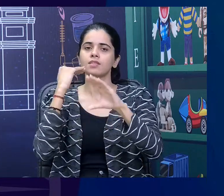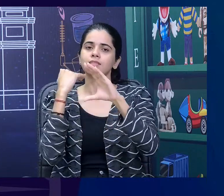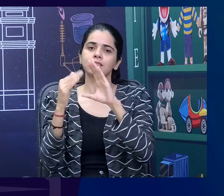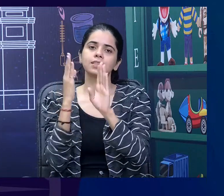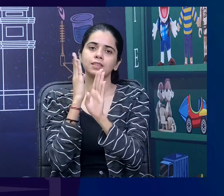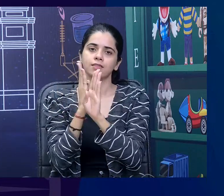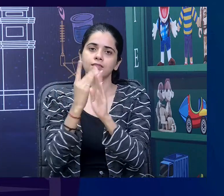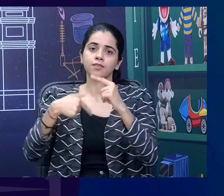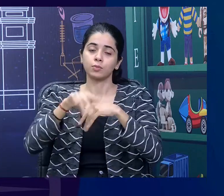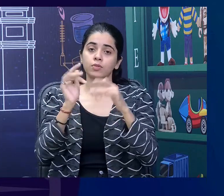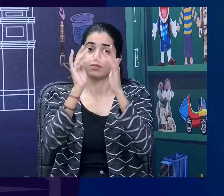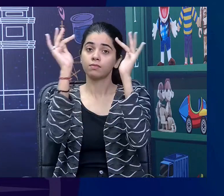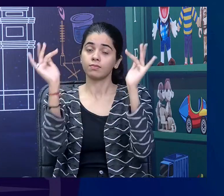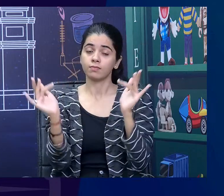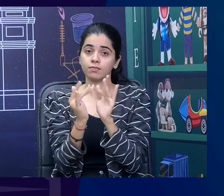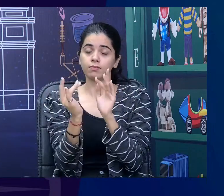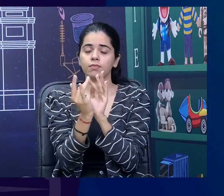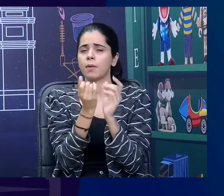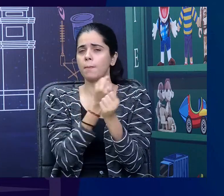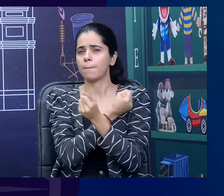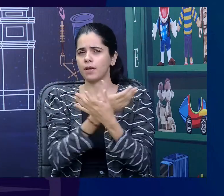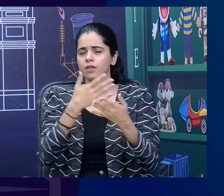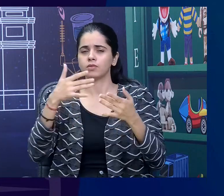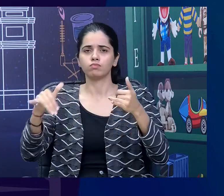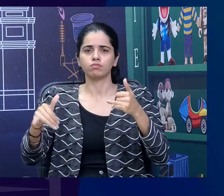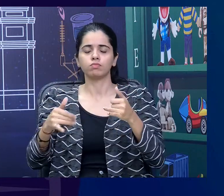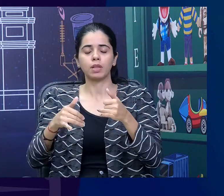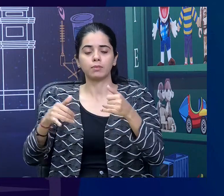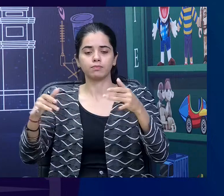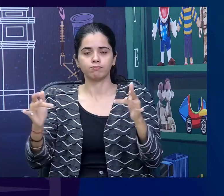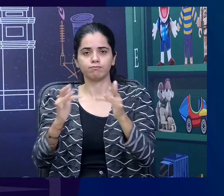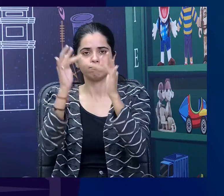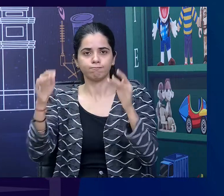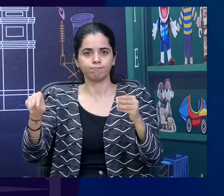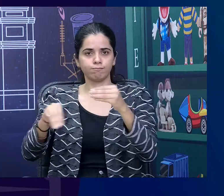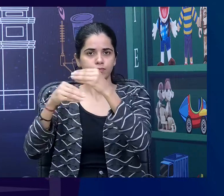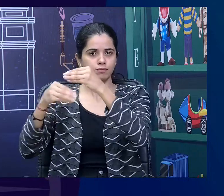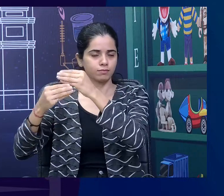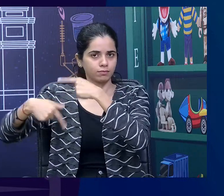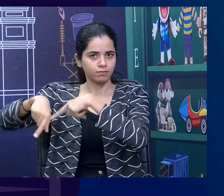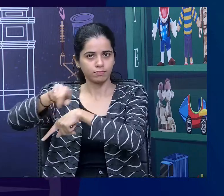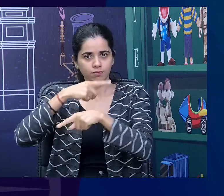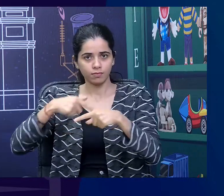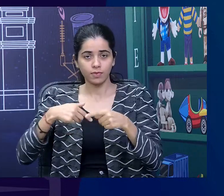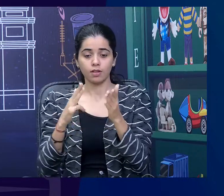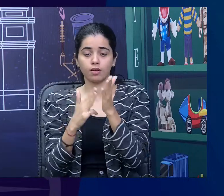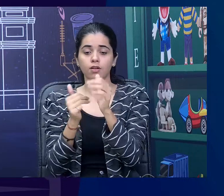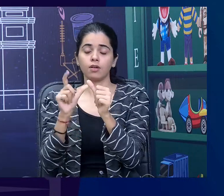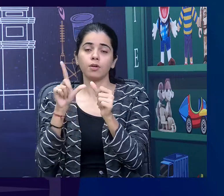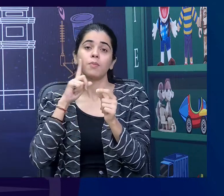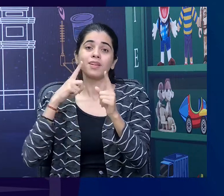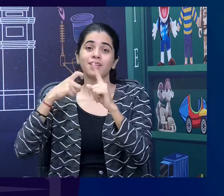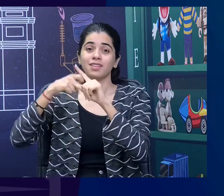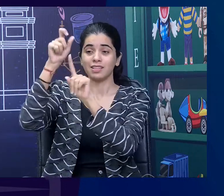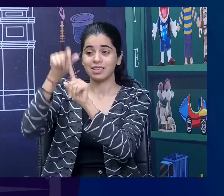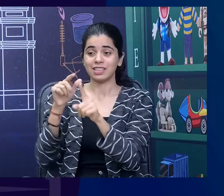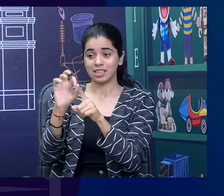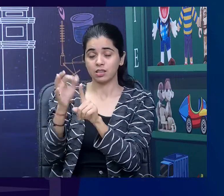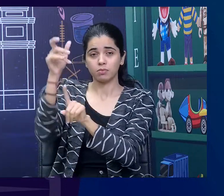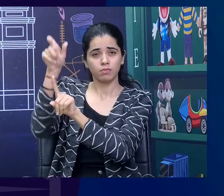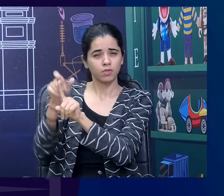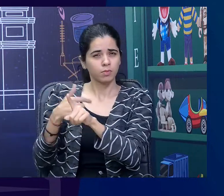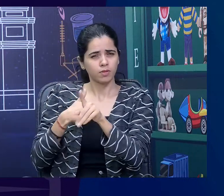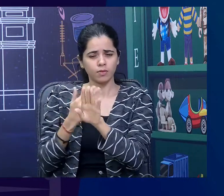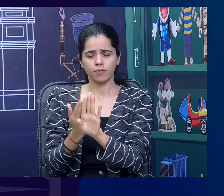participate in this live interaction in huge numbers. So let's quickly start this session. And Malika ma'am, at the very beginning of this